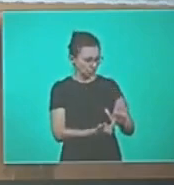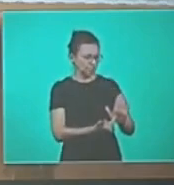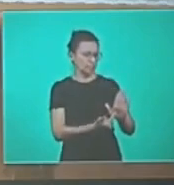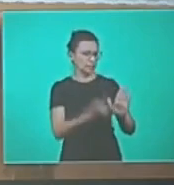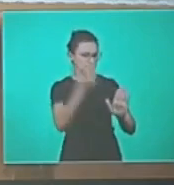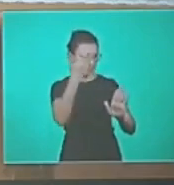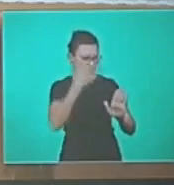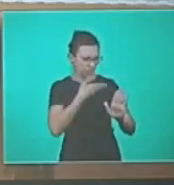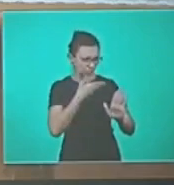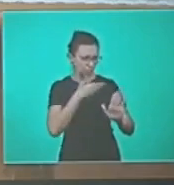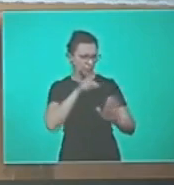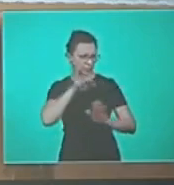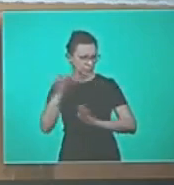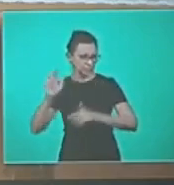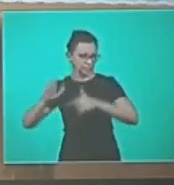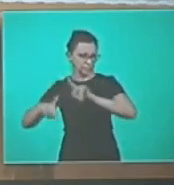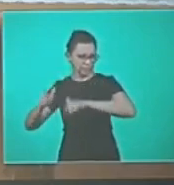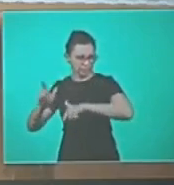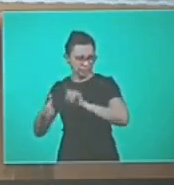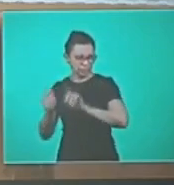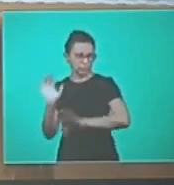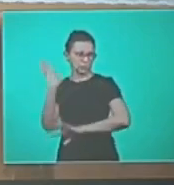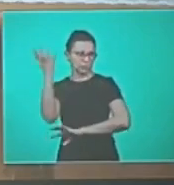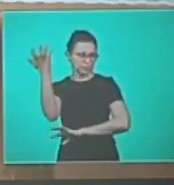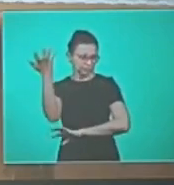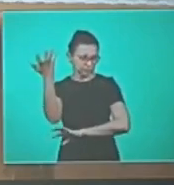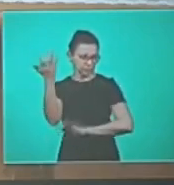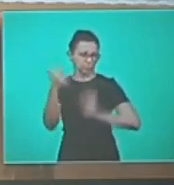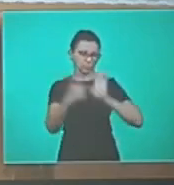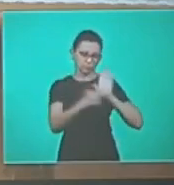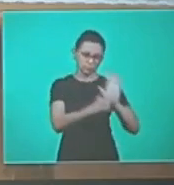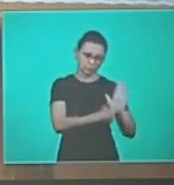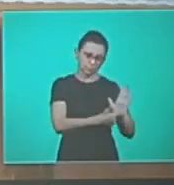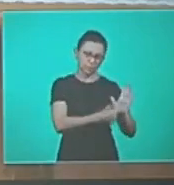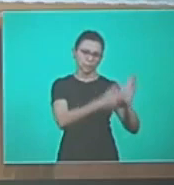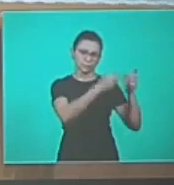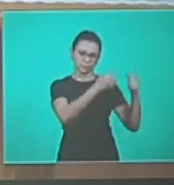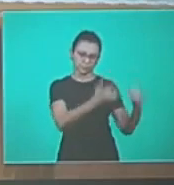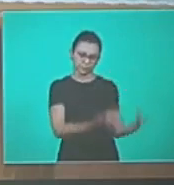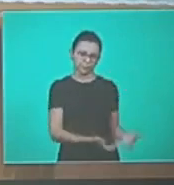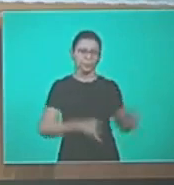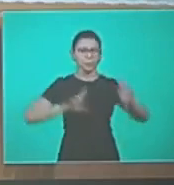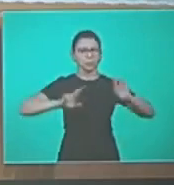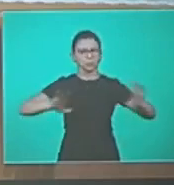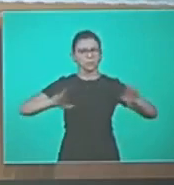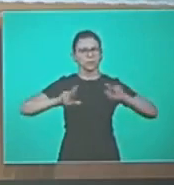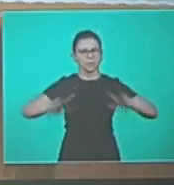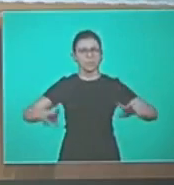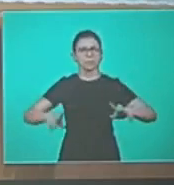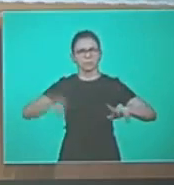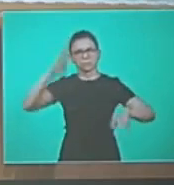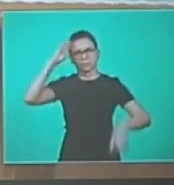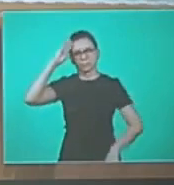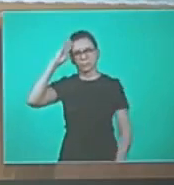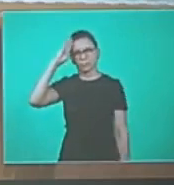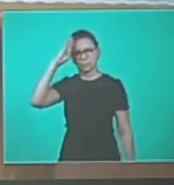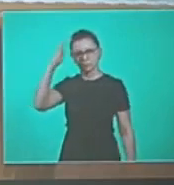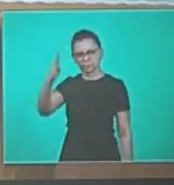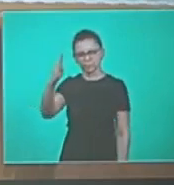in the Israel, in all the churches, differences,